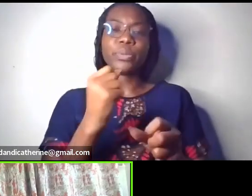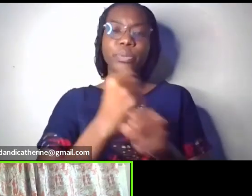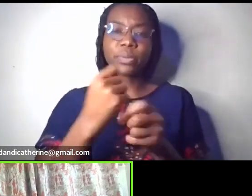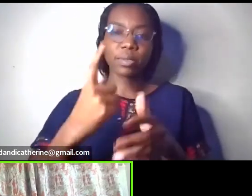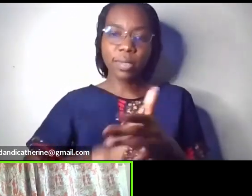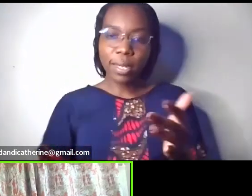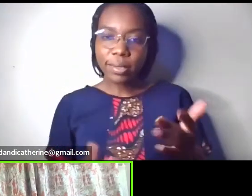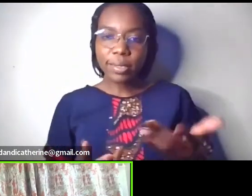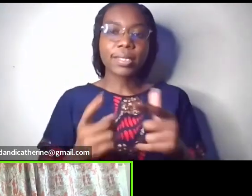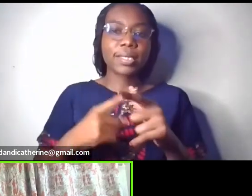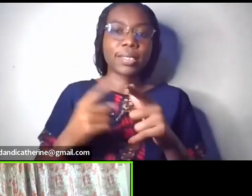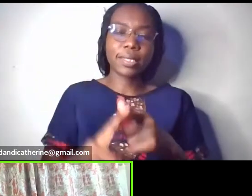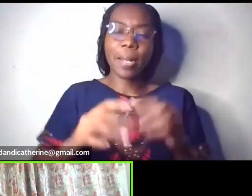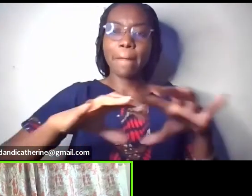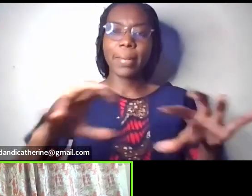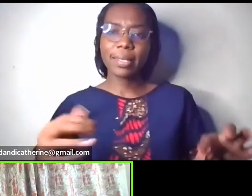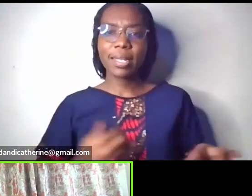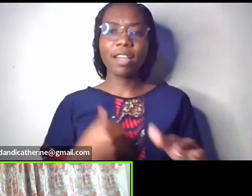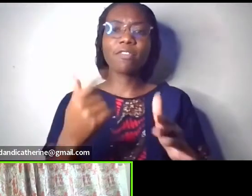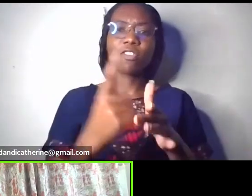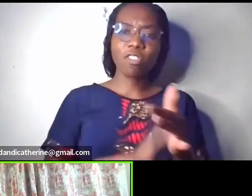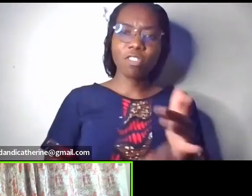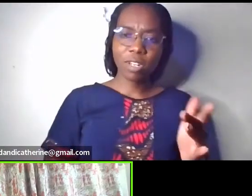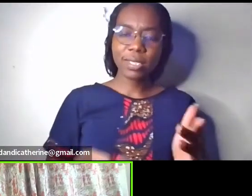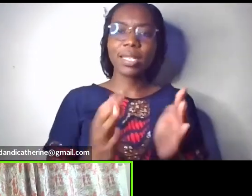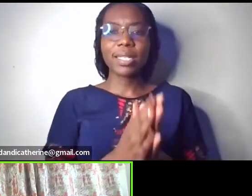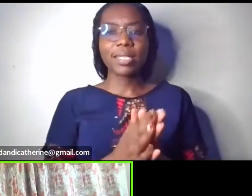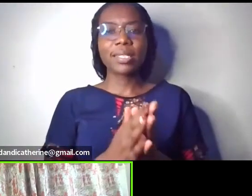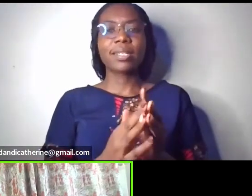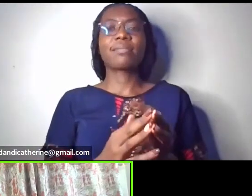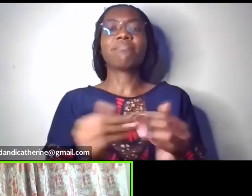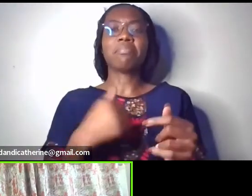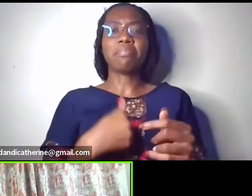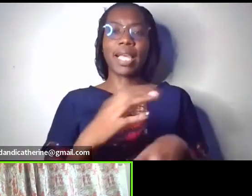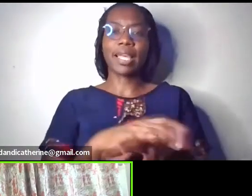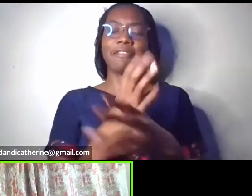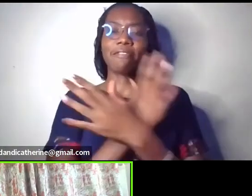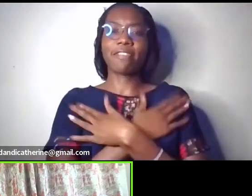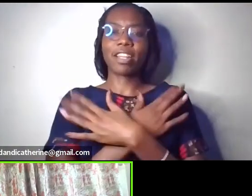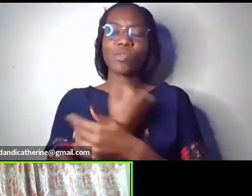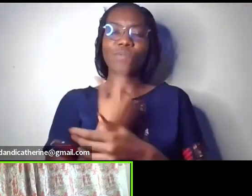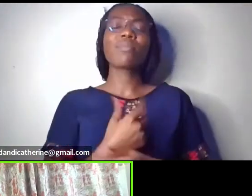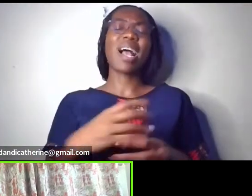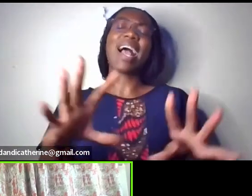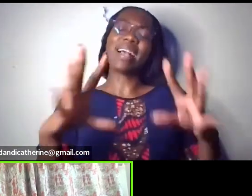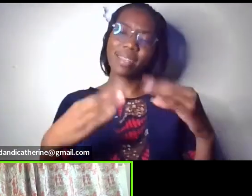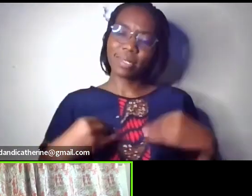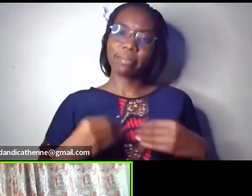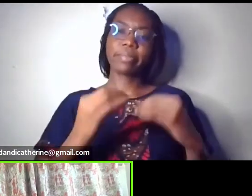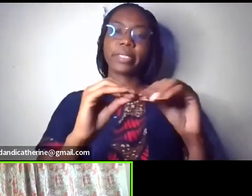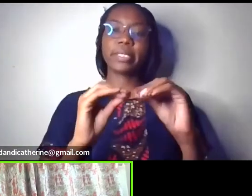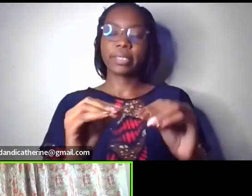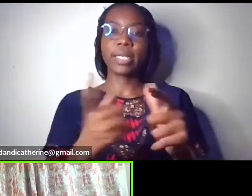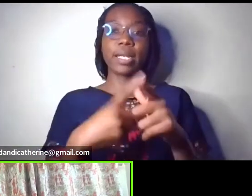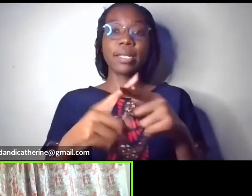the marketing, what are their revenues. I got a friend who was willing to give me that information. Also consulted someone who was in